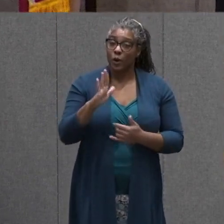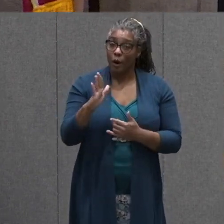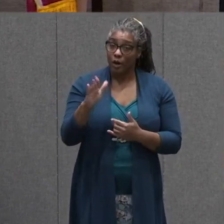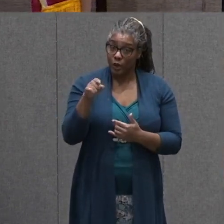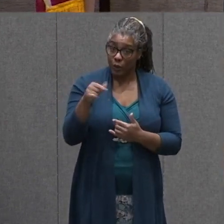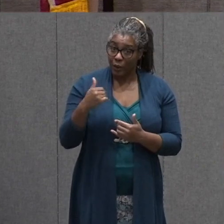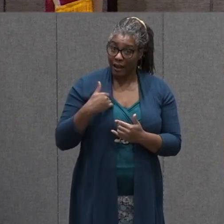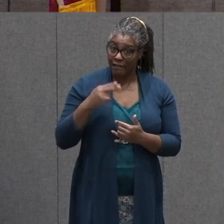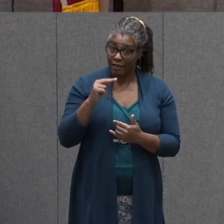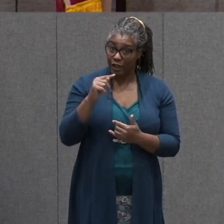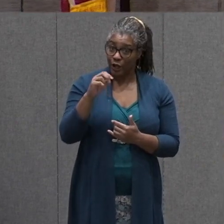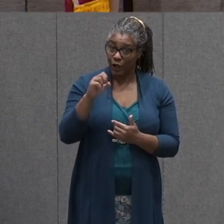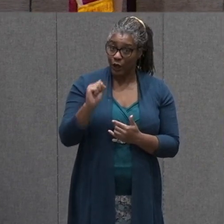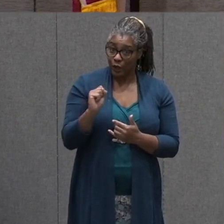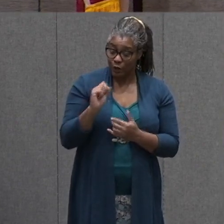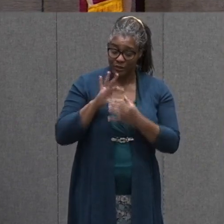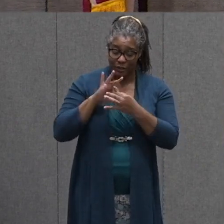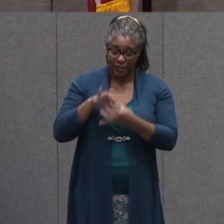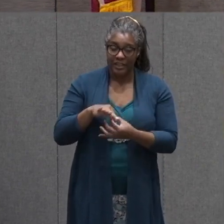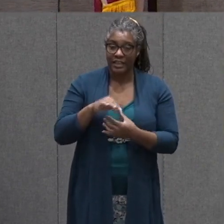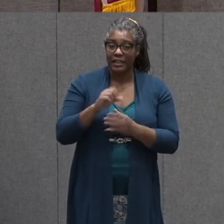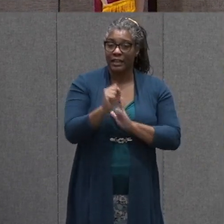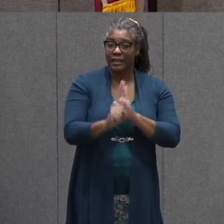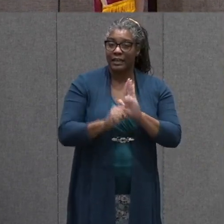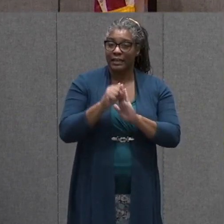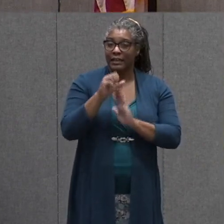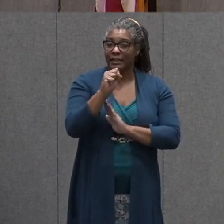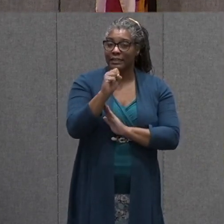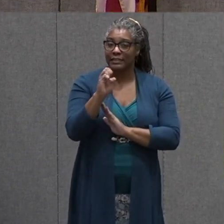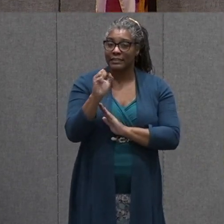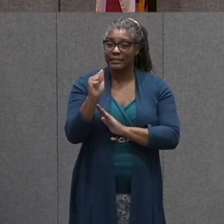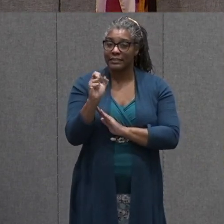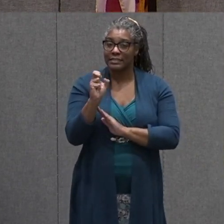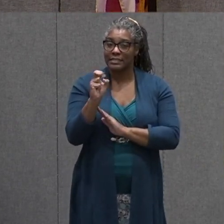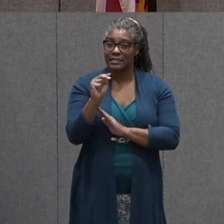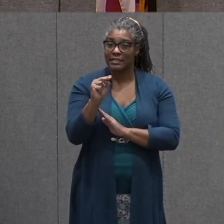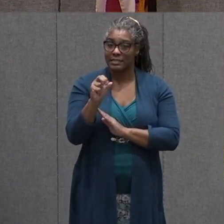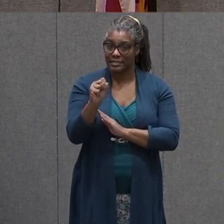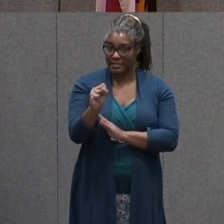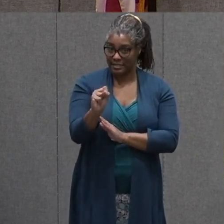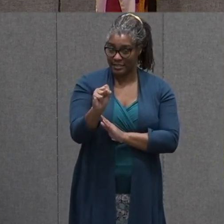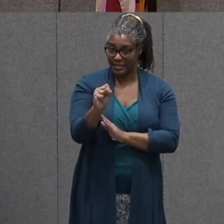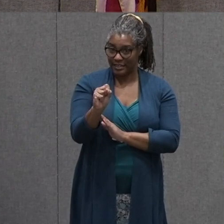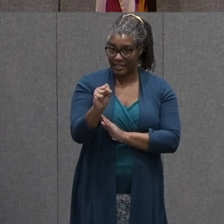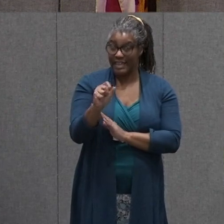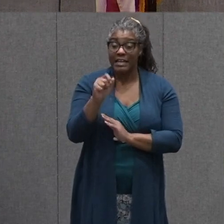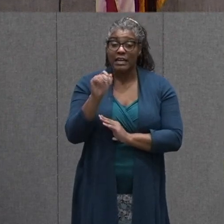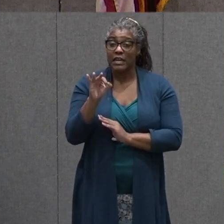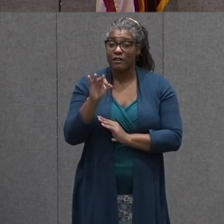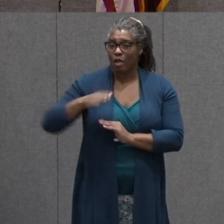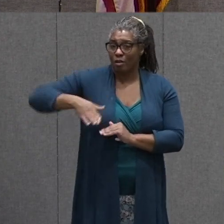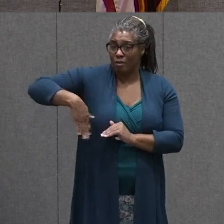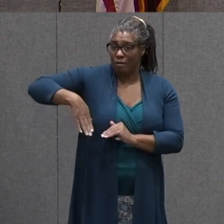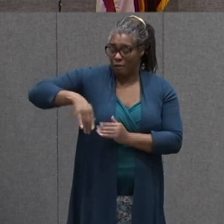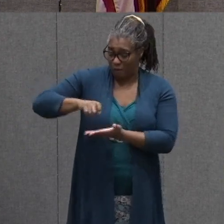others. Will it be able to keep up with the others? And where are they all going?